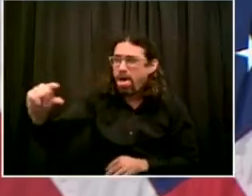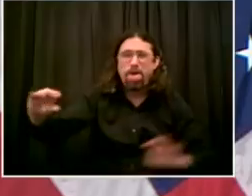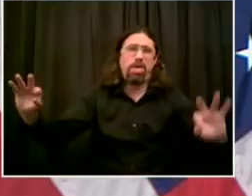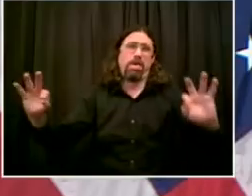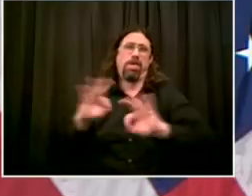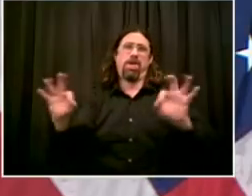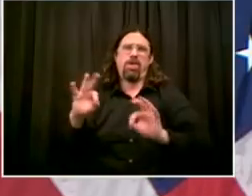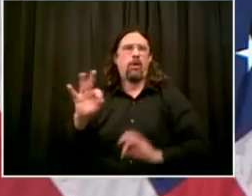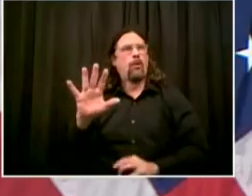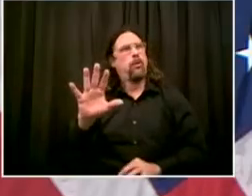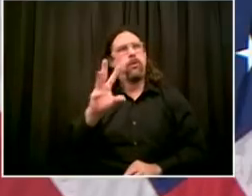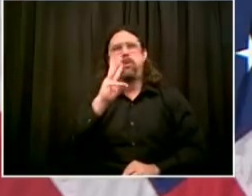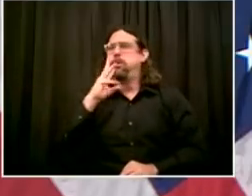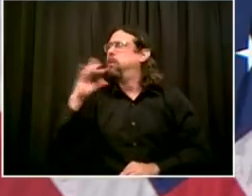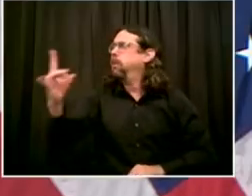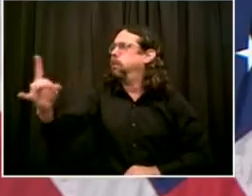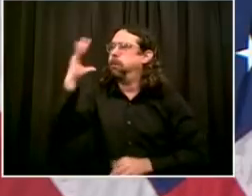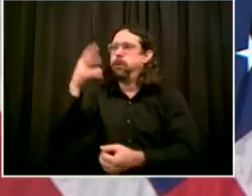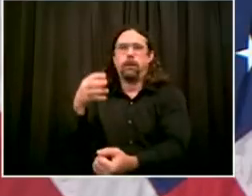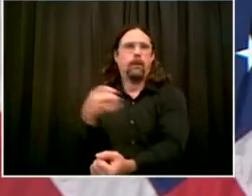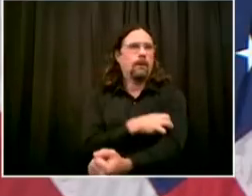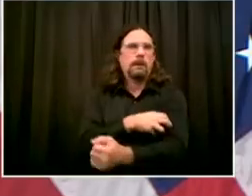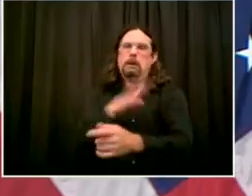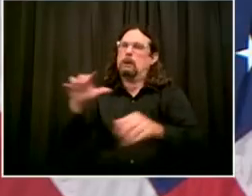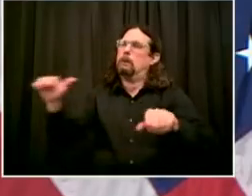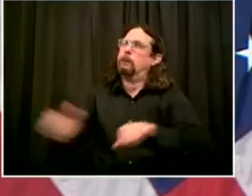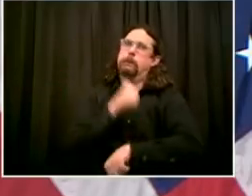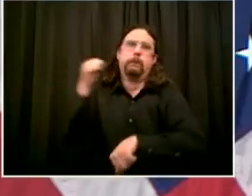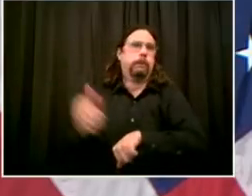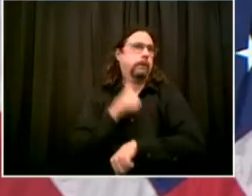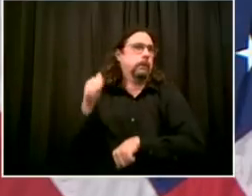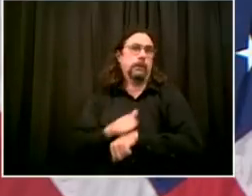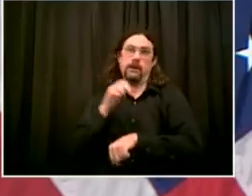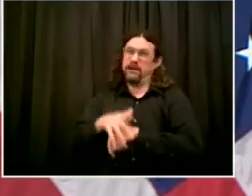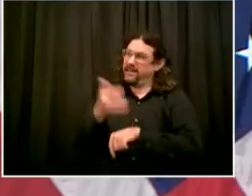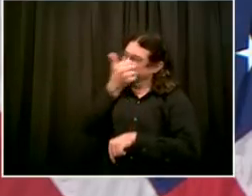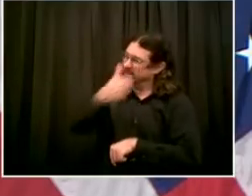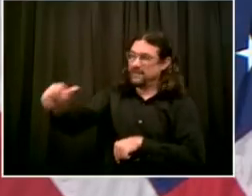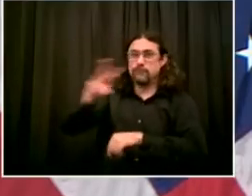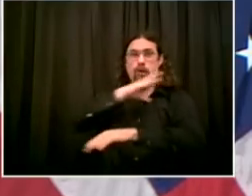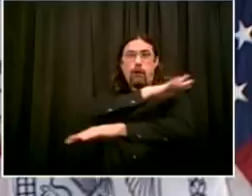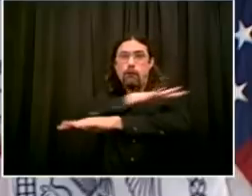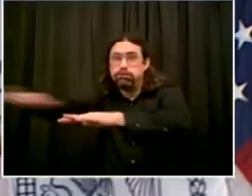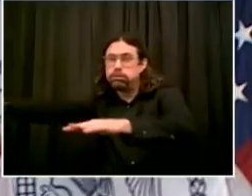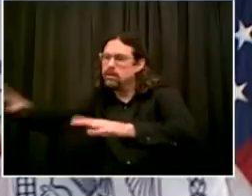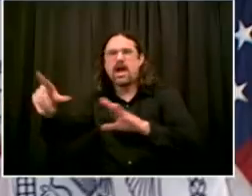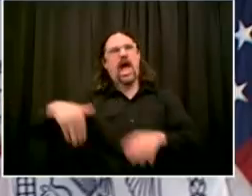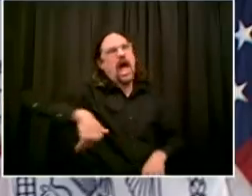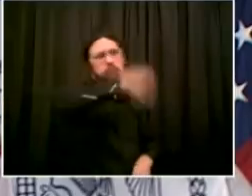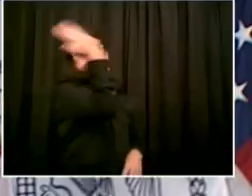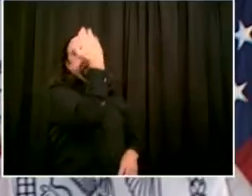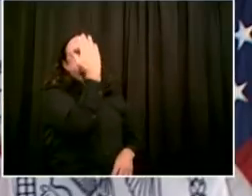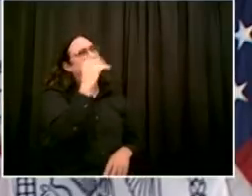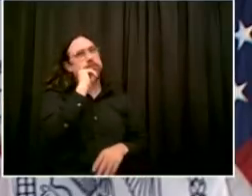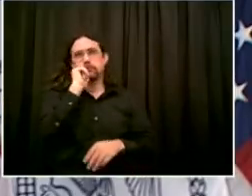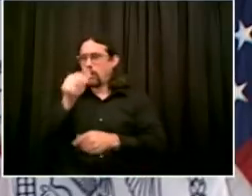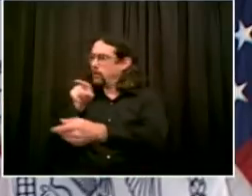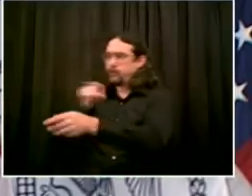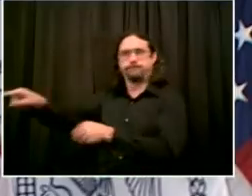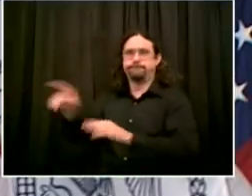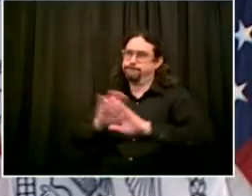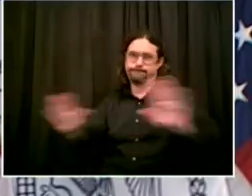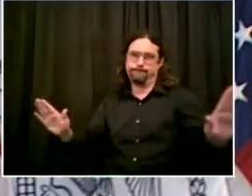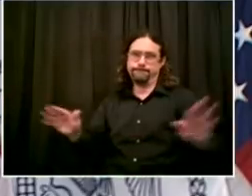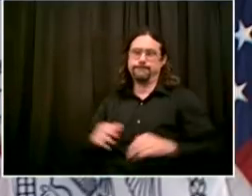on your neighbors, your family, and your loved ones to make sure they're safe. Thank you. Thank you, Commissioner. And Commissioner, thanks to you and everyone in